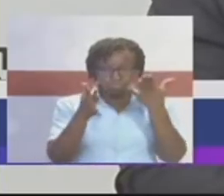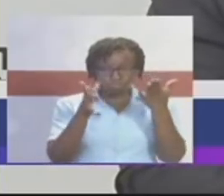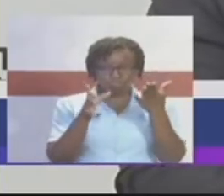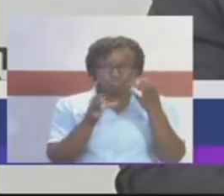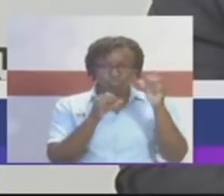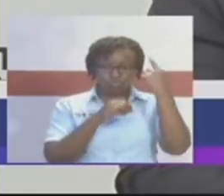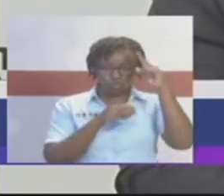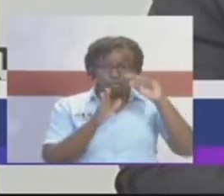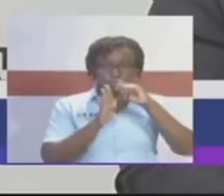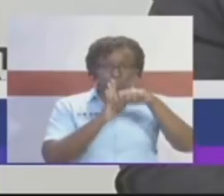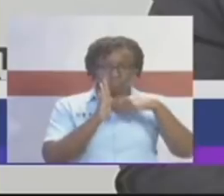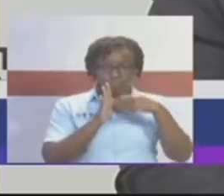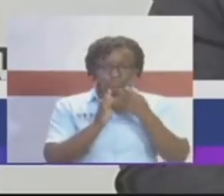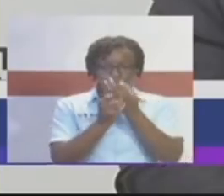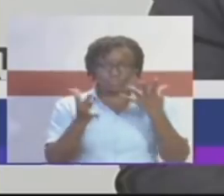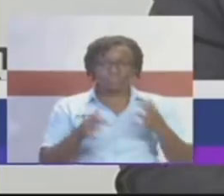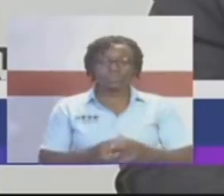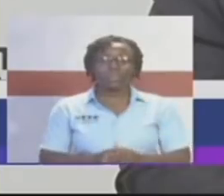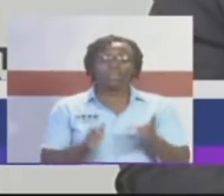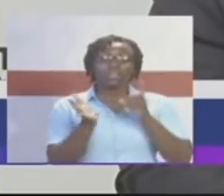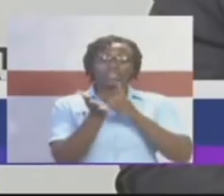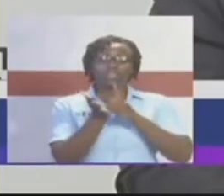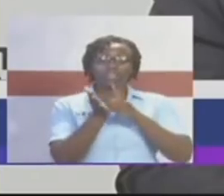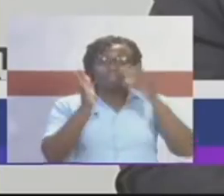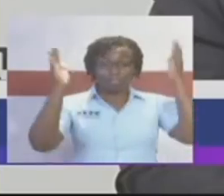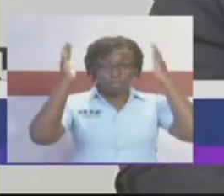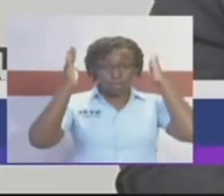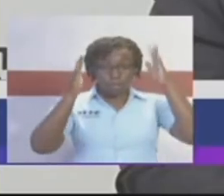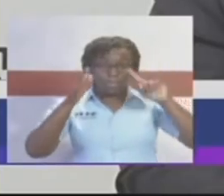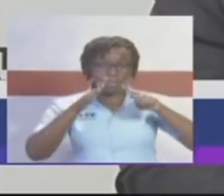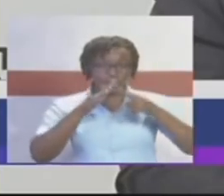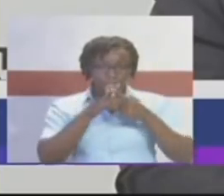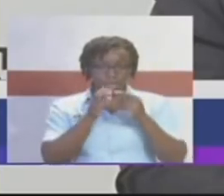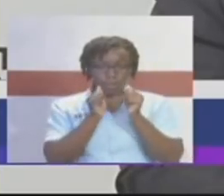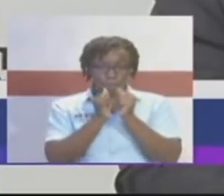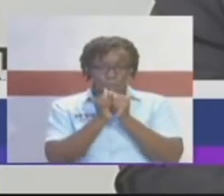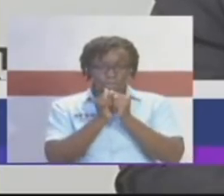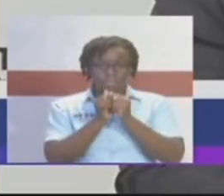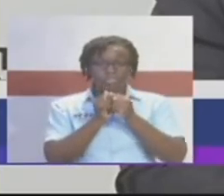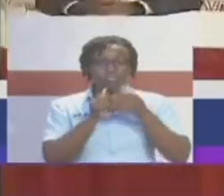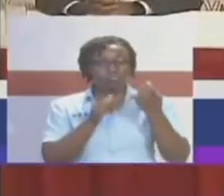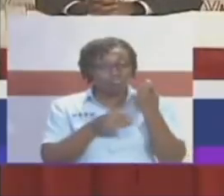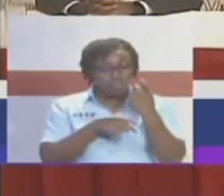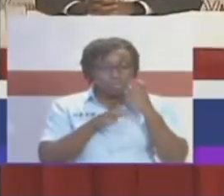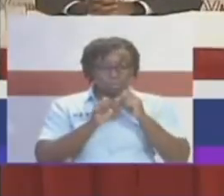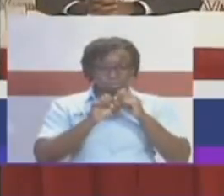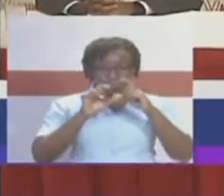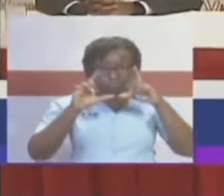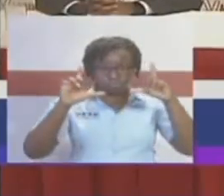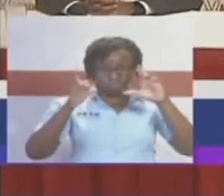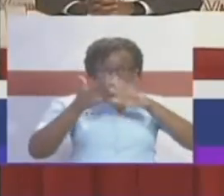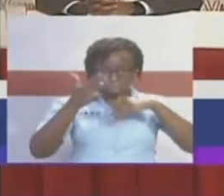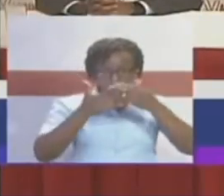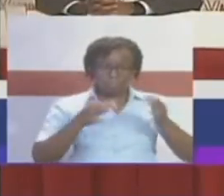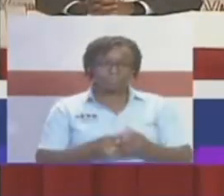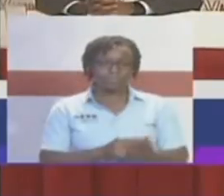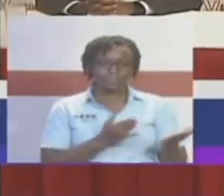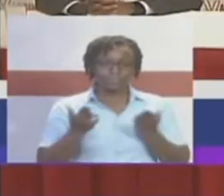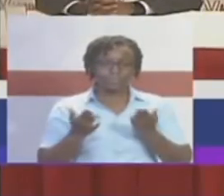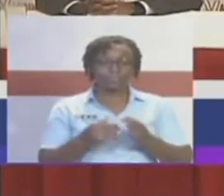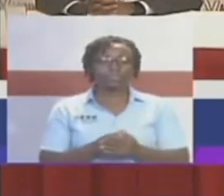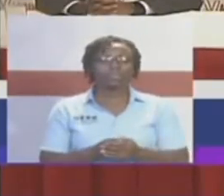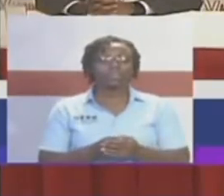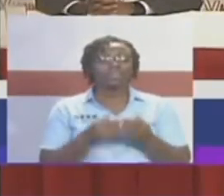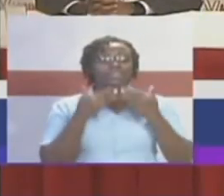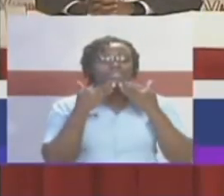Dr. Hines will begin with the latest clinical and epidemiological updates. Dr. Hines. Thank you, Mr.